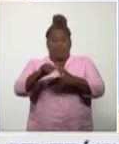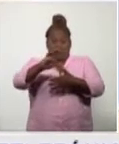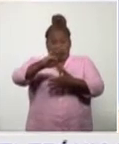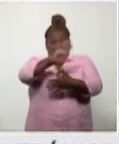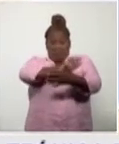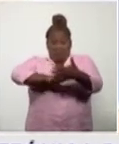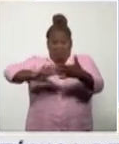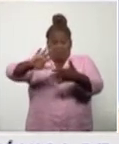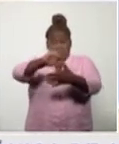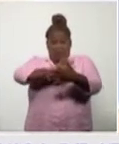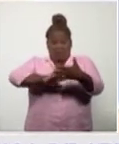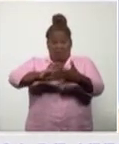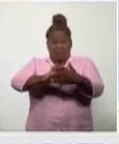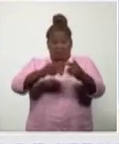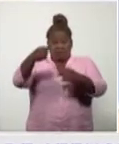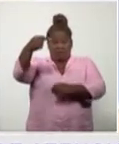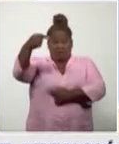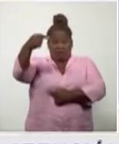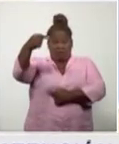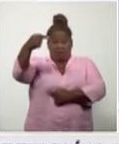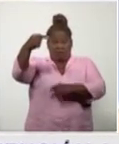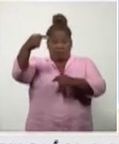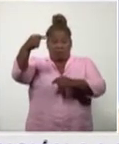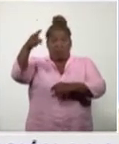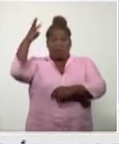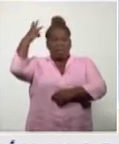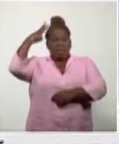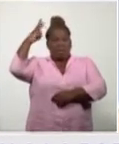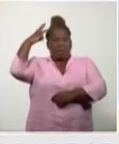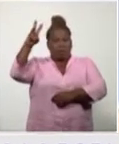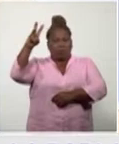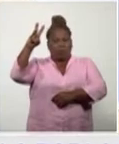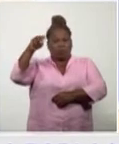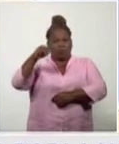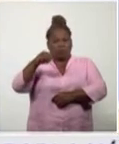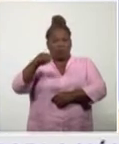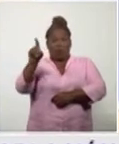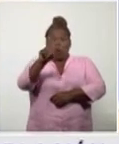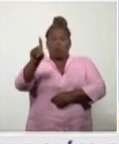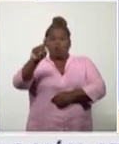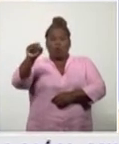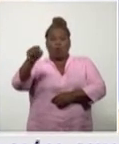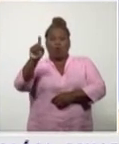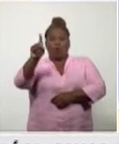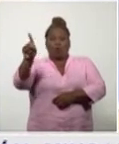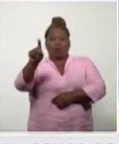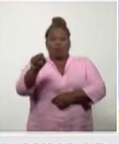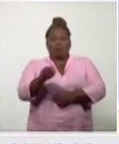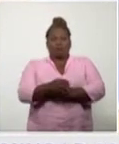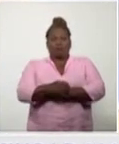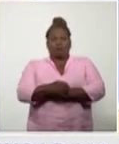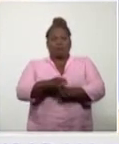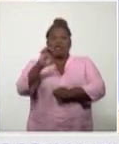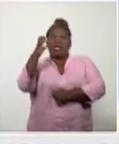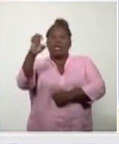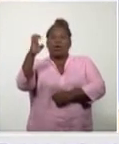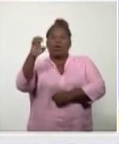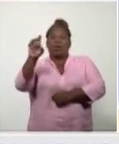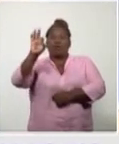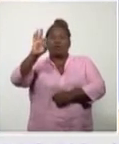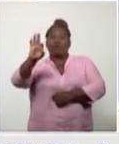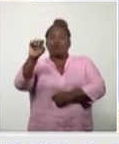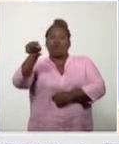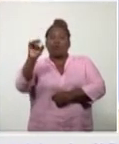lethality rate. In our region, Mexico ranks on the first place with a rate of 11.11, Ecuador